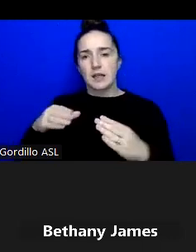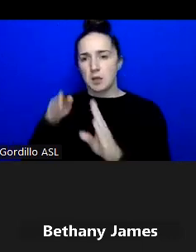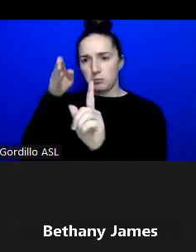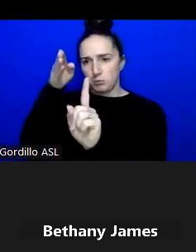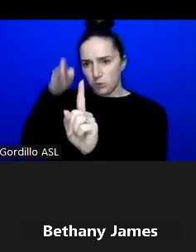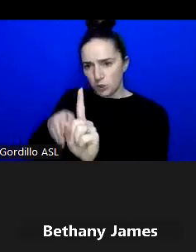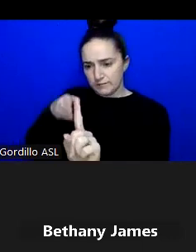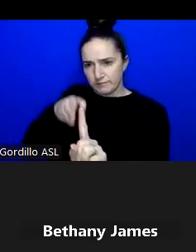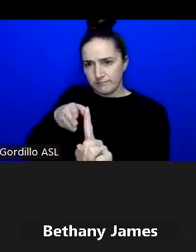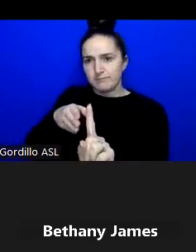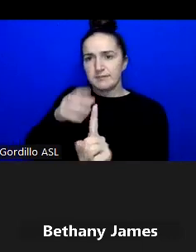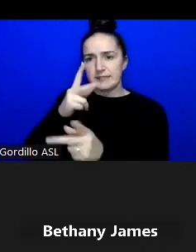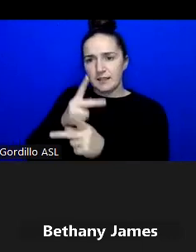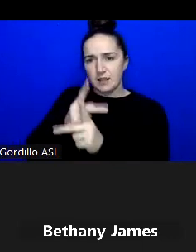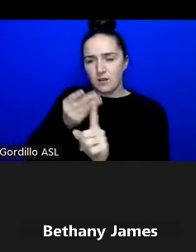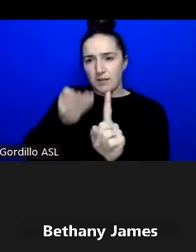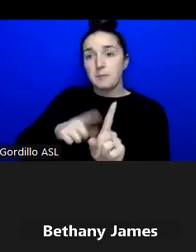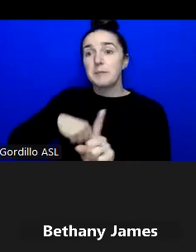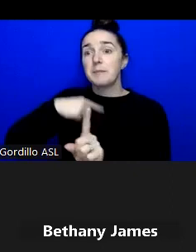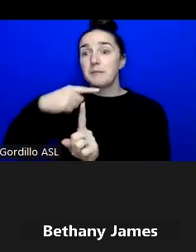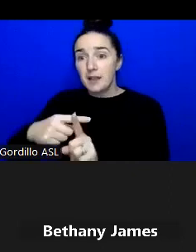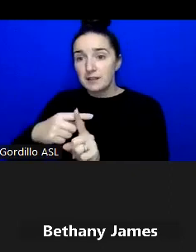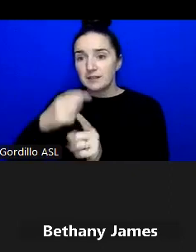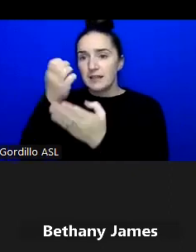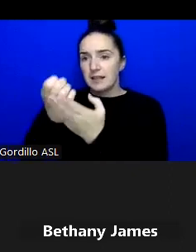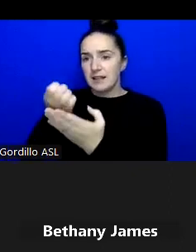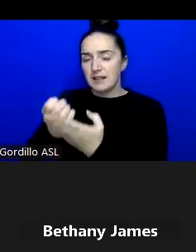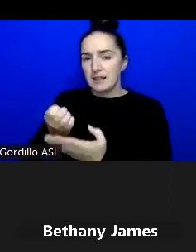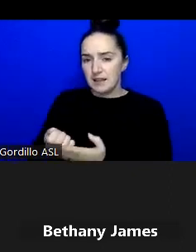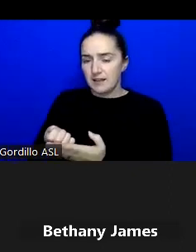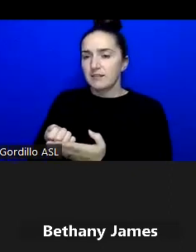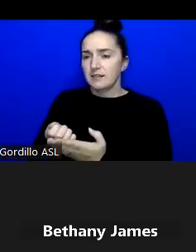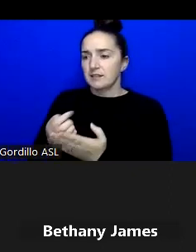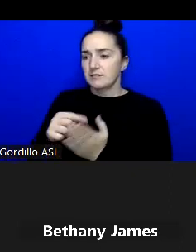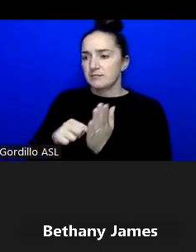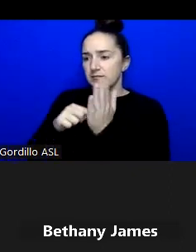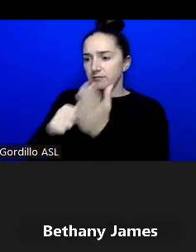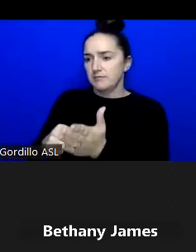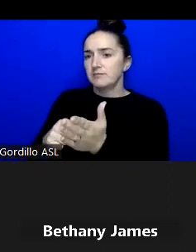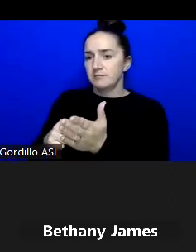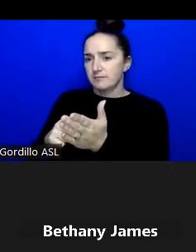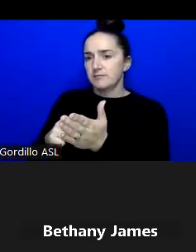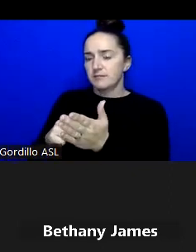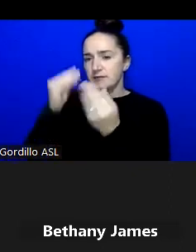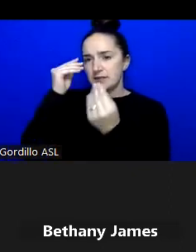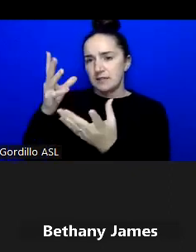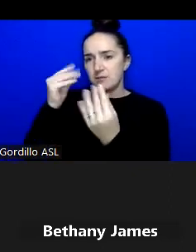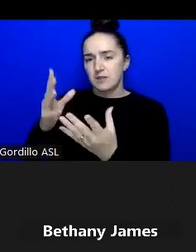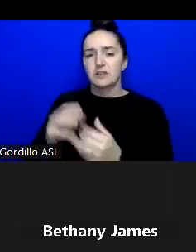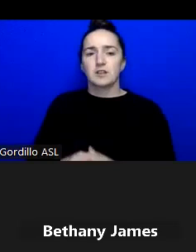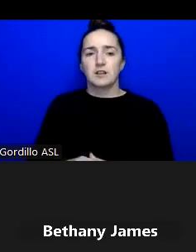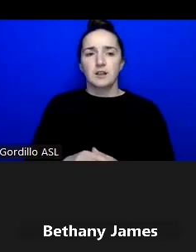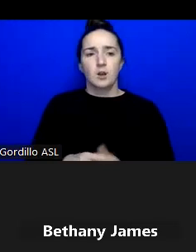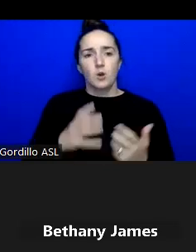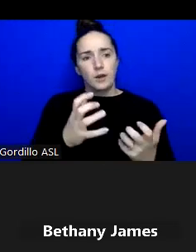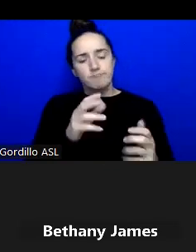as well as evidence-based practices. It is essential to be able to integrate the patient wants, their needs,